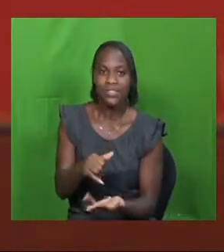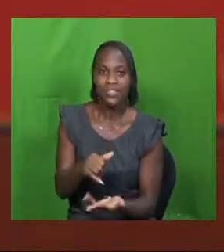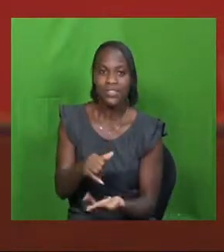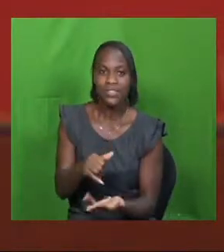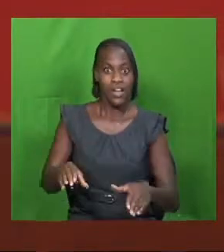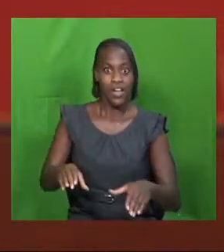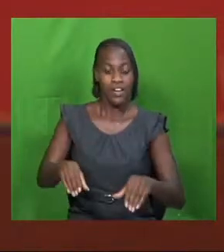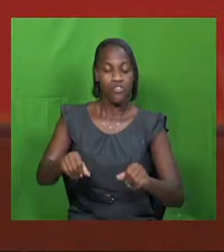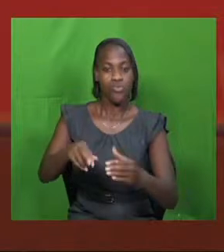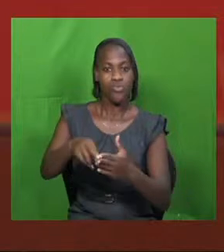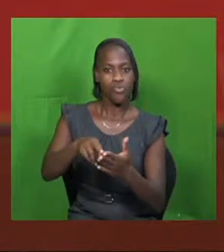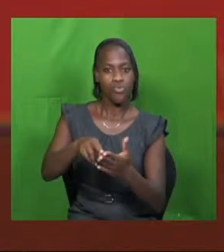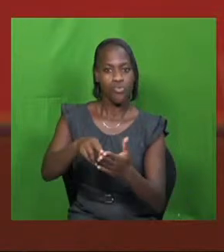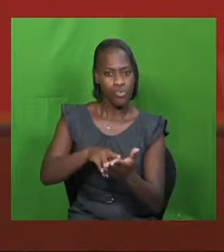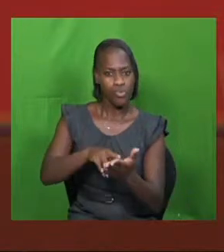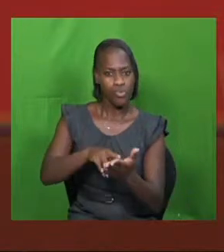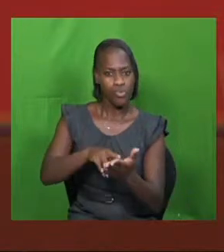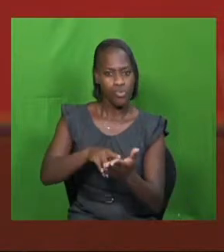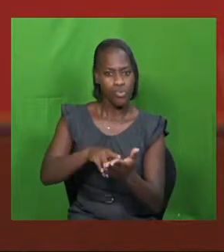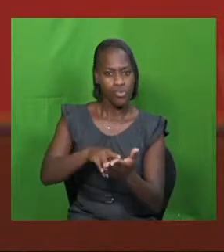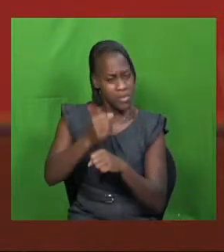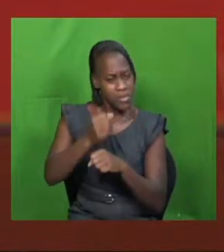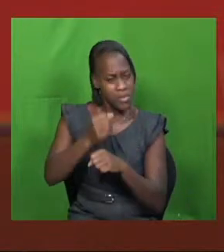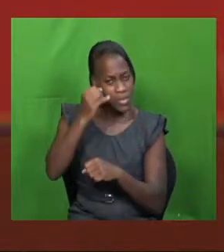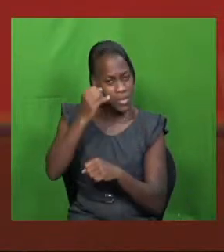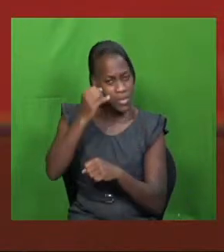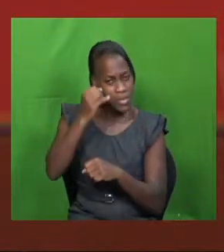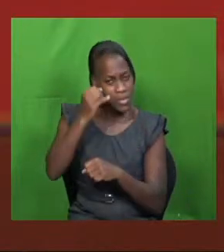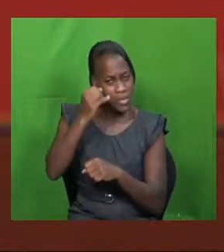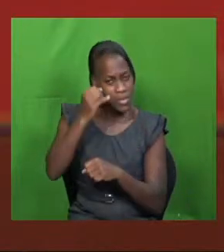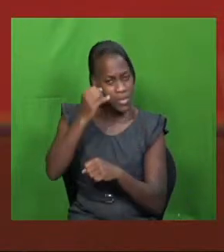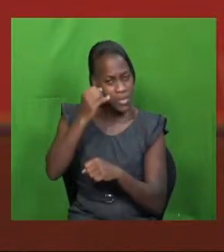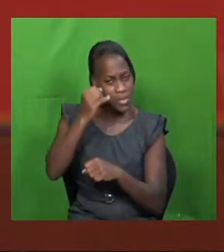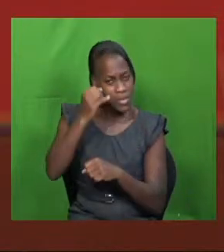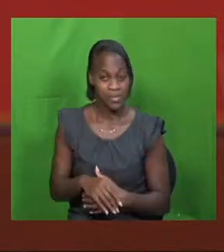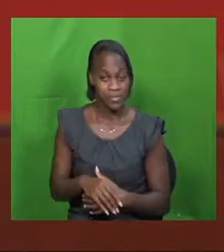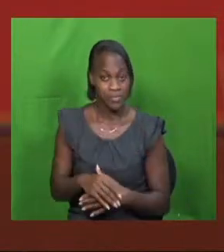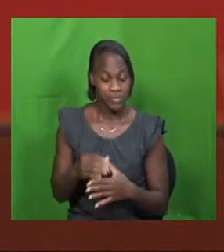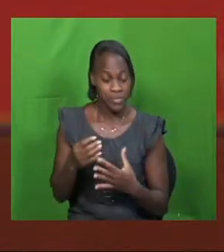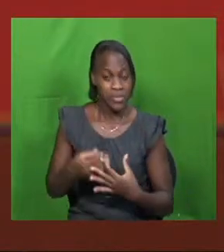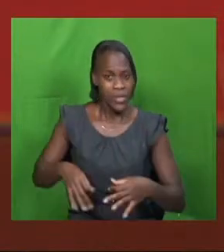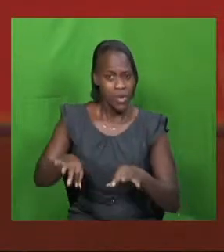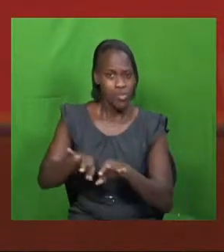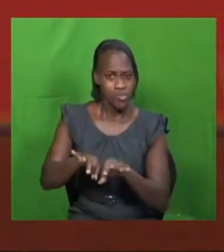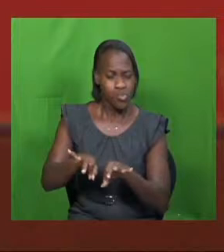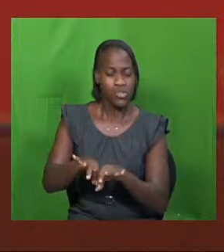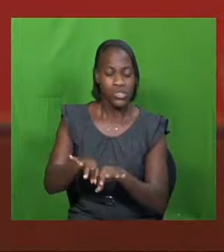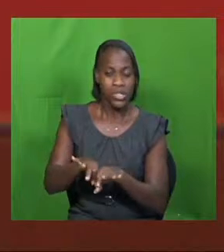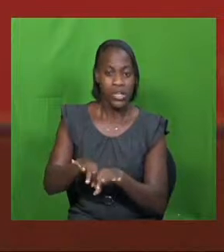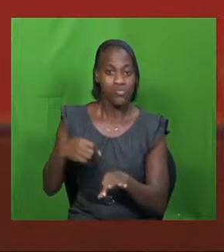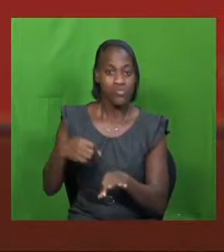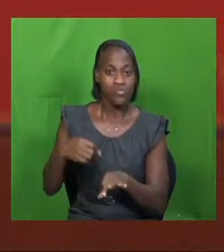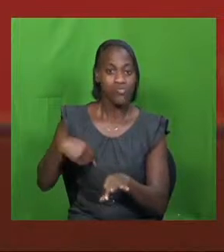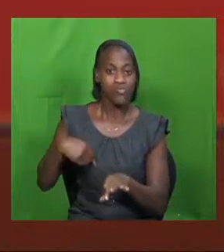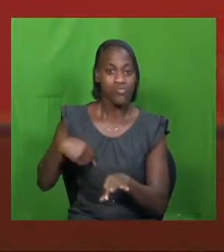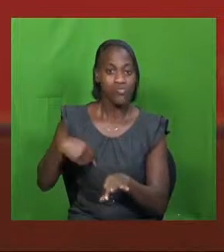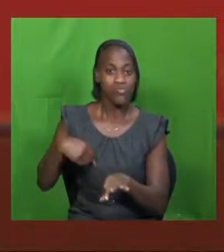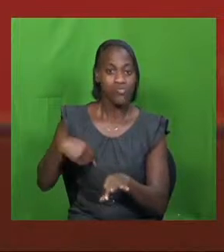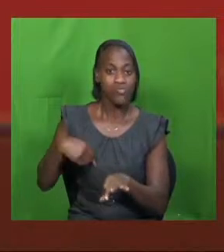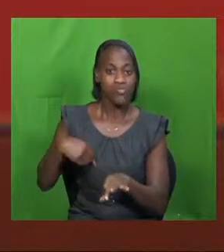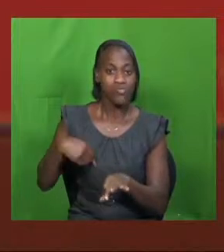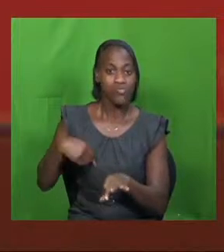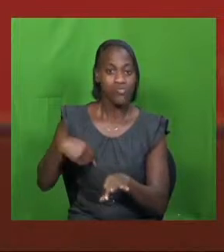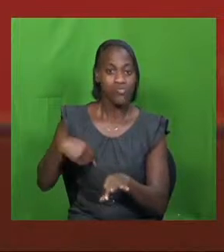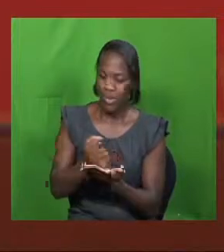take a decision on the matter. So it's something that we'll have to go through, and truly papers should not be laid